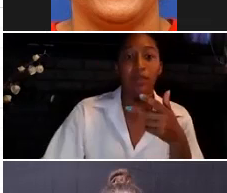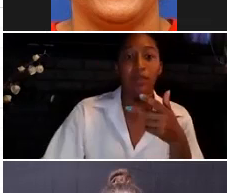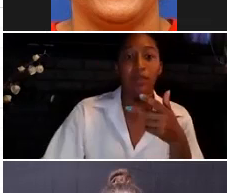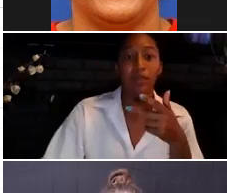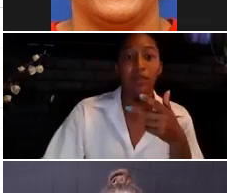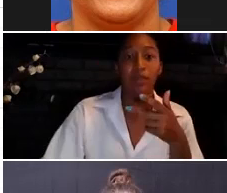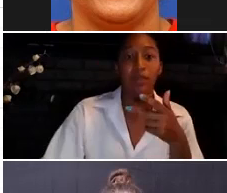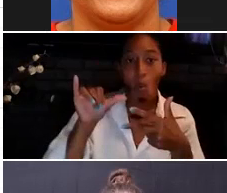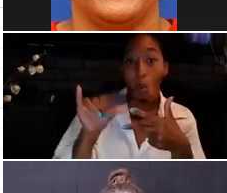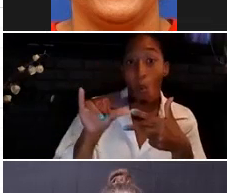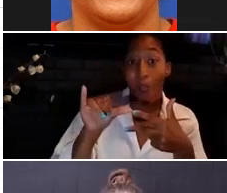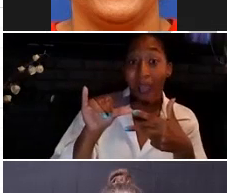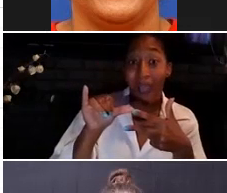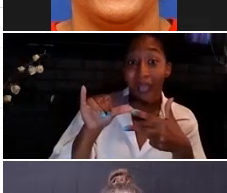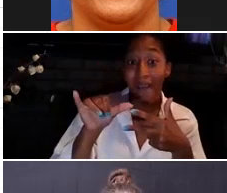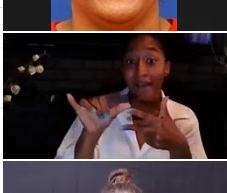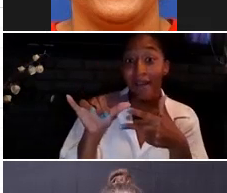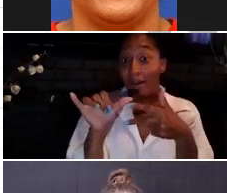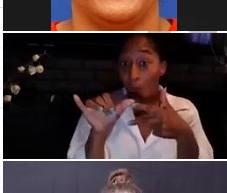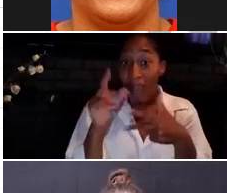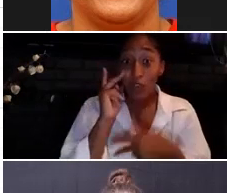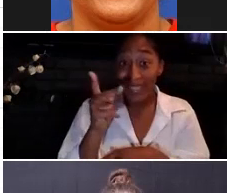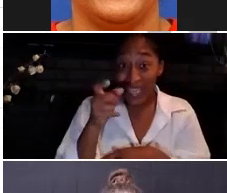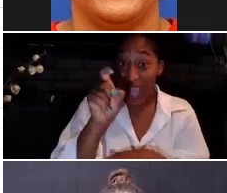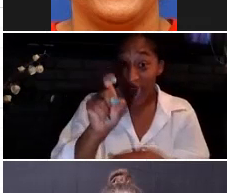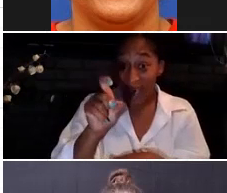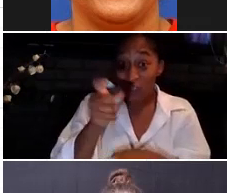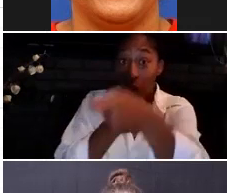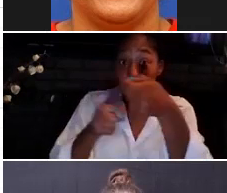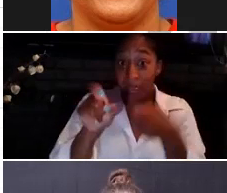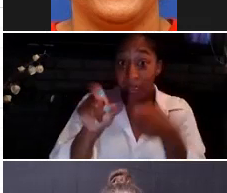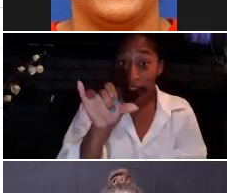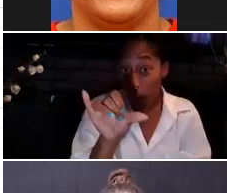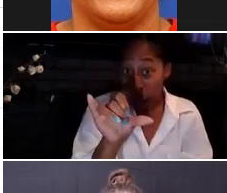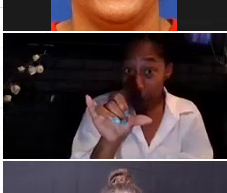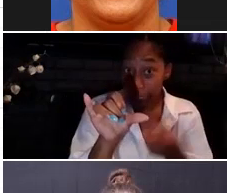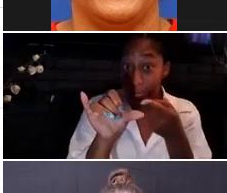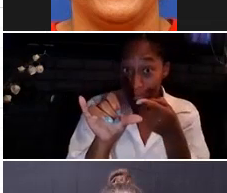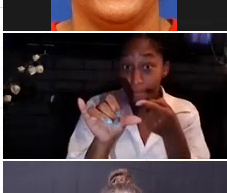notice I went from using X to Y, equals Y initial